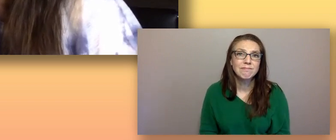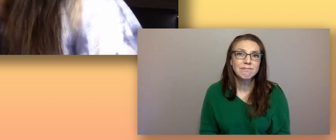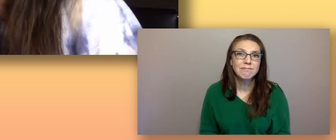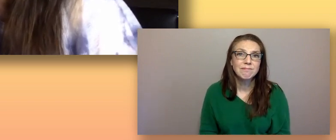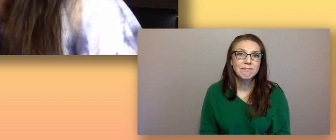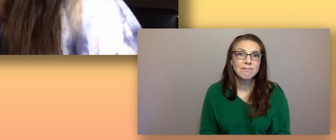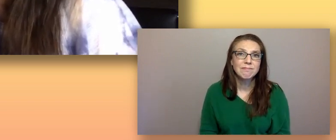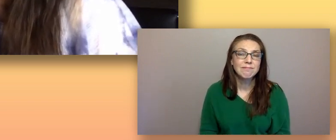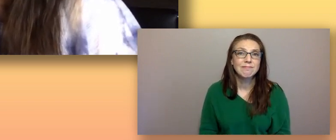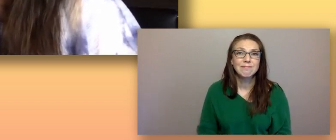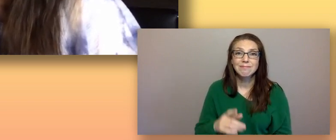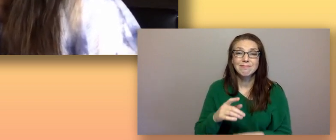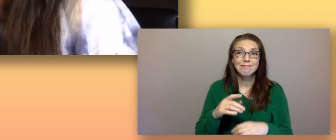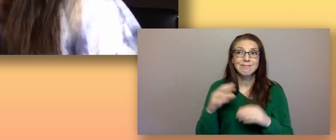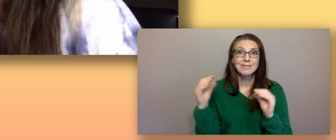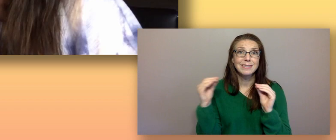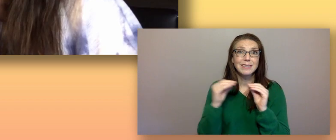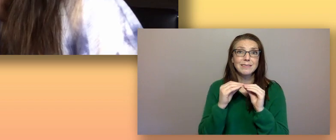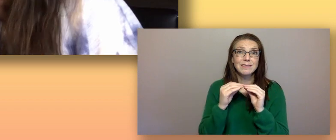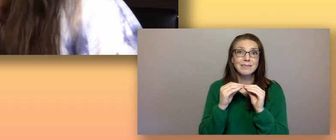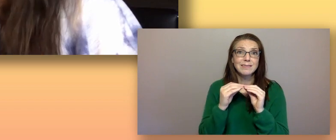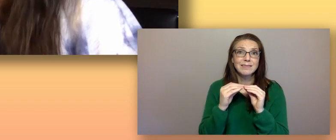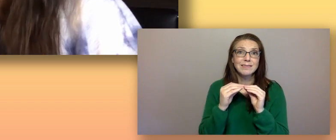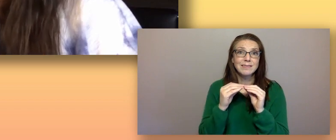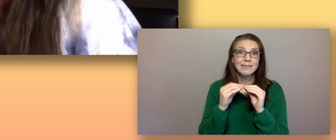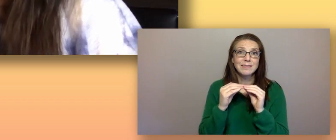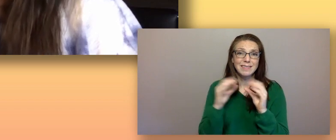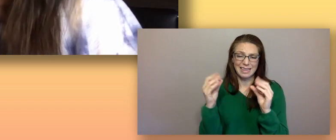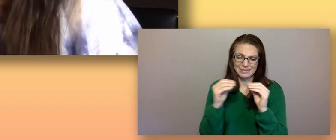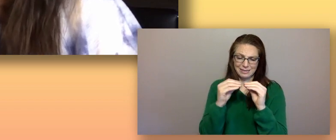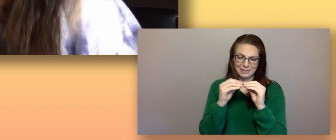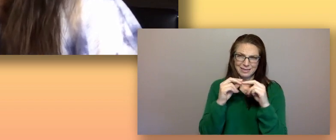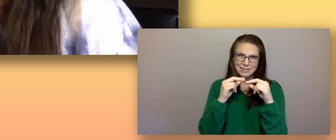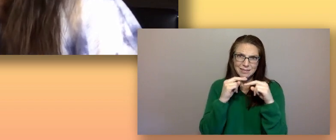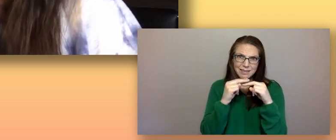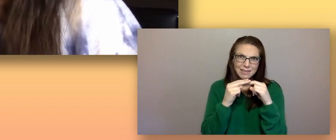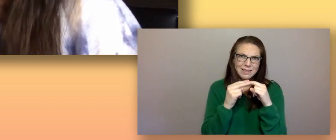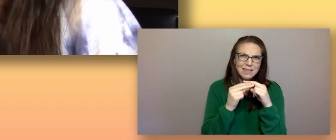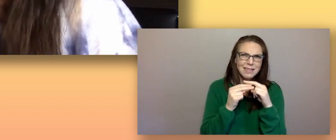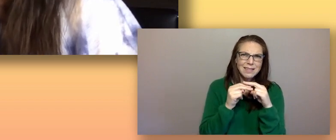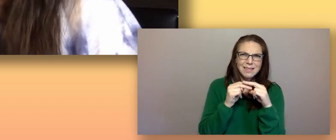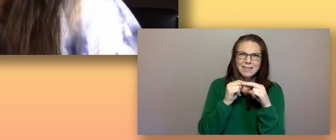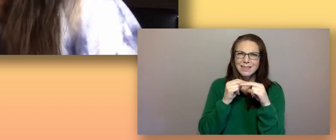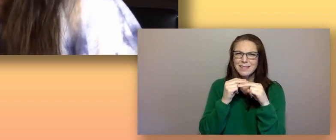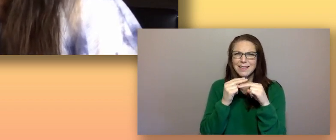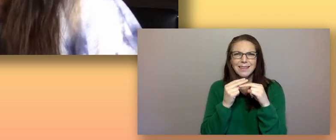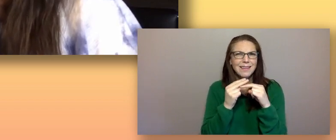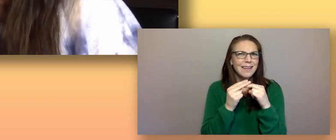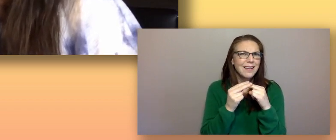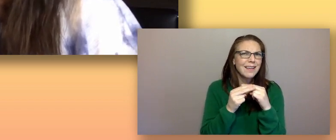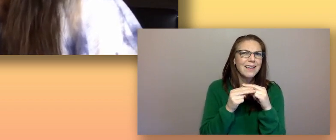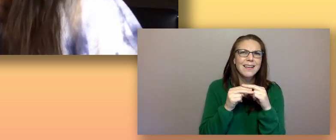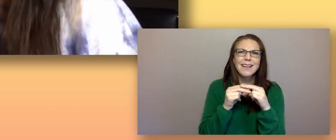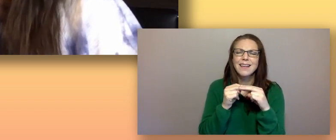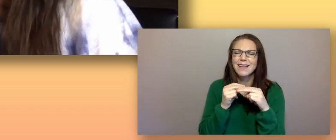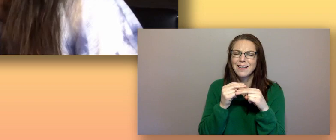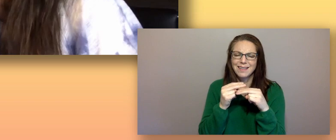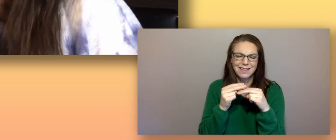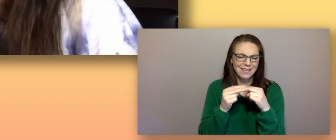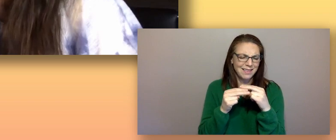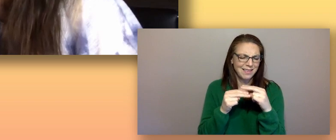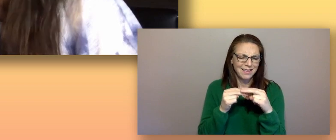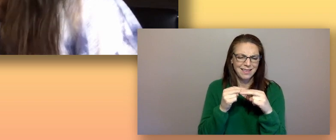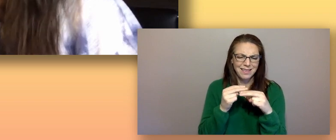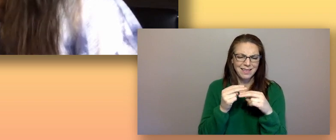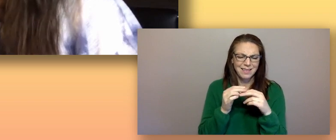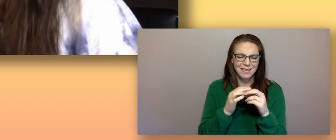He just kissed me again. Really deeply and slowly, and as if it didn't matter that